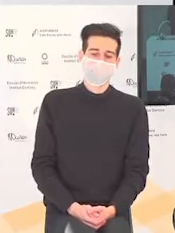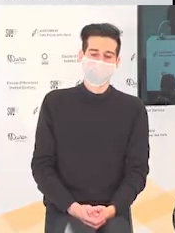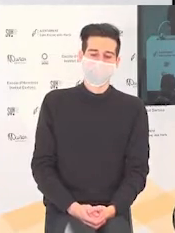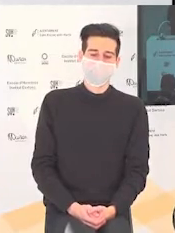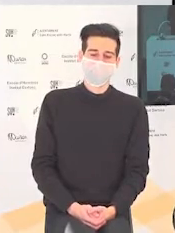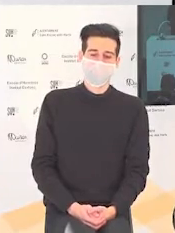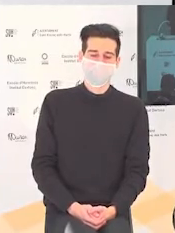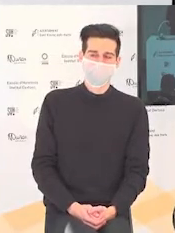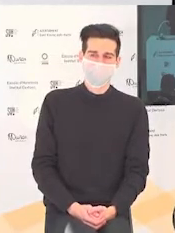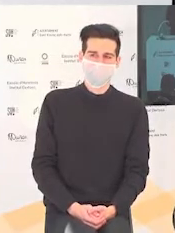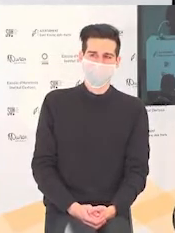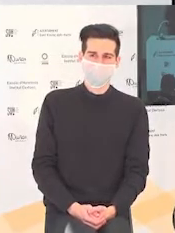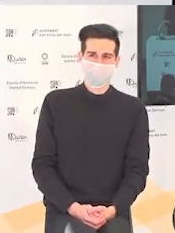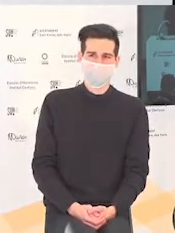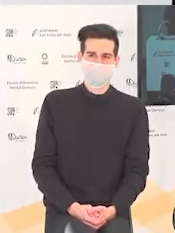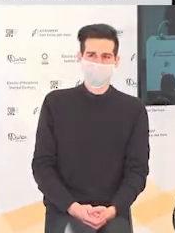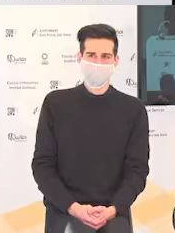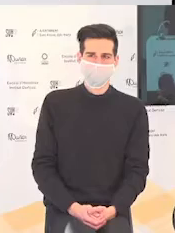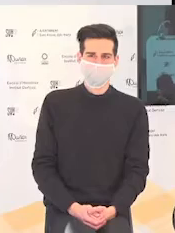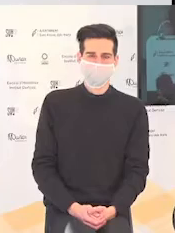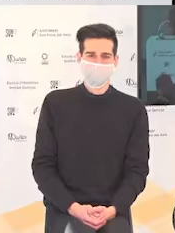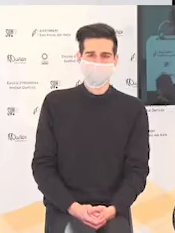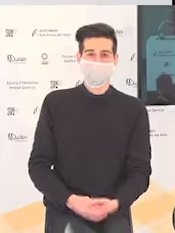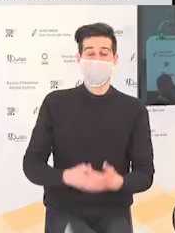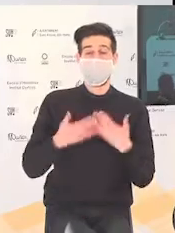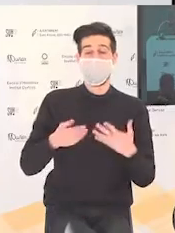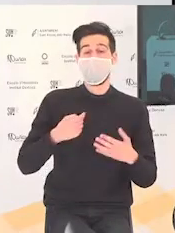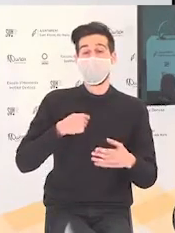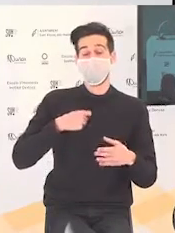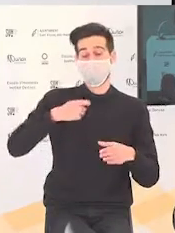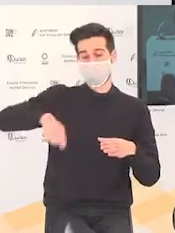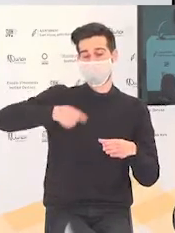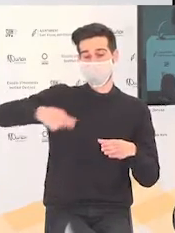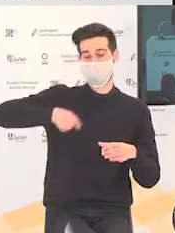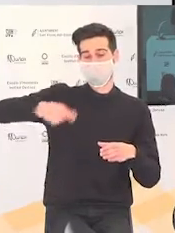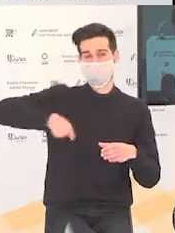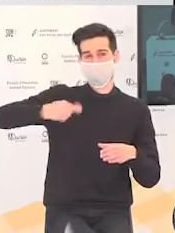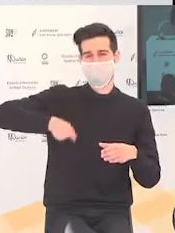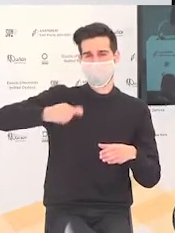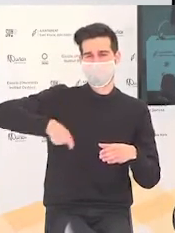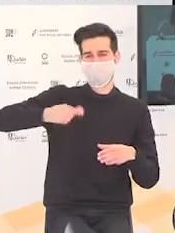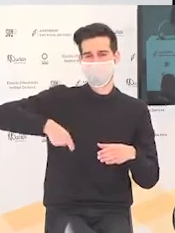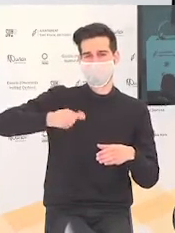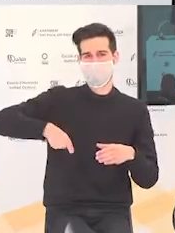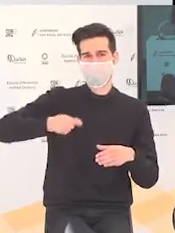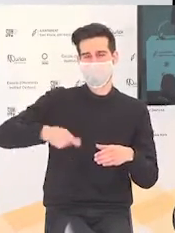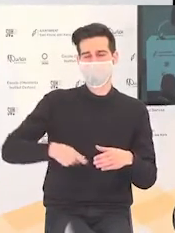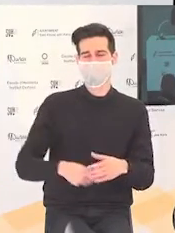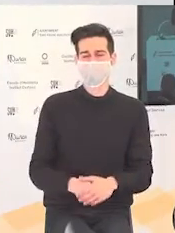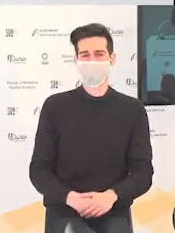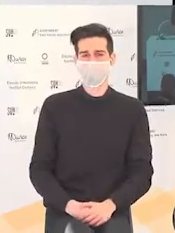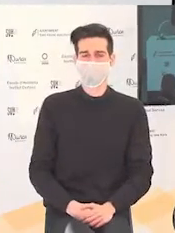I'm going to whip this in the mixer. Ahora lo voy a batir en la batidora.